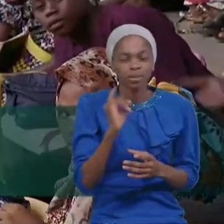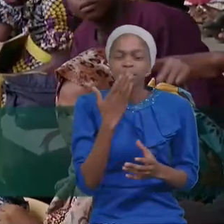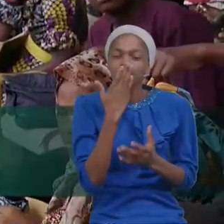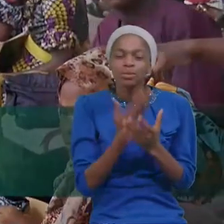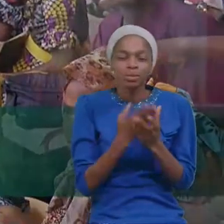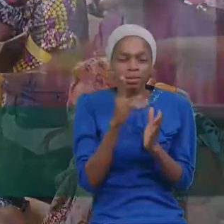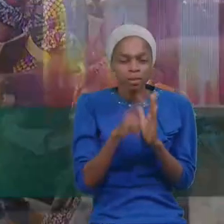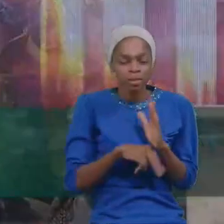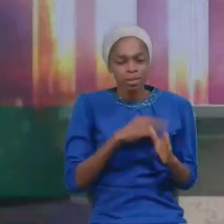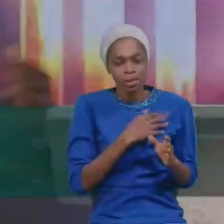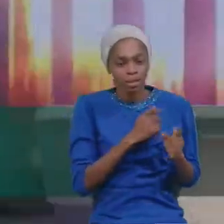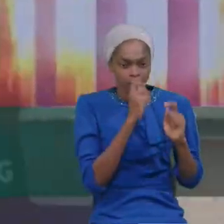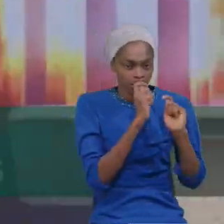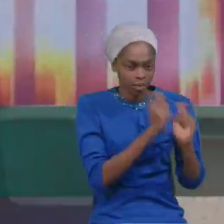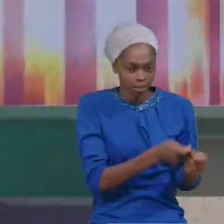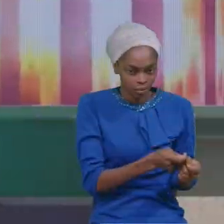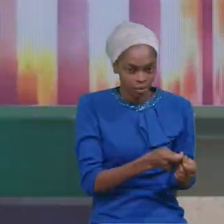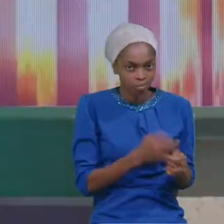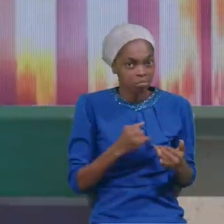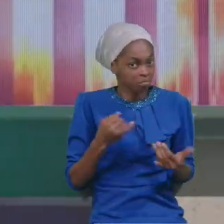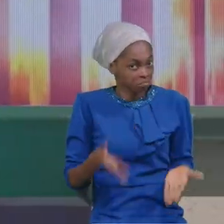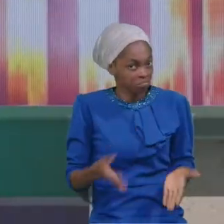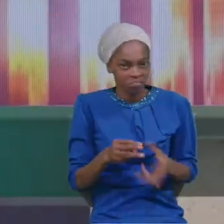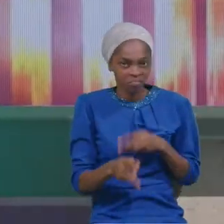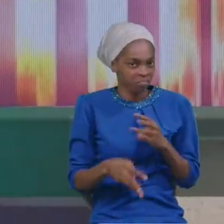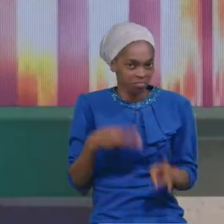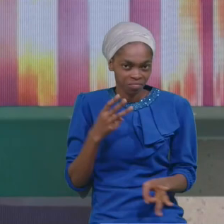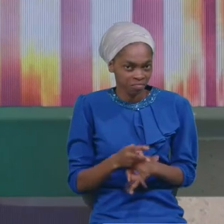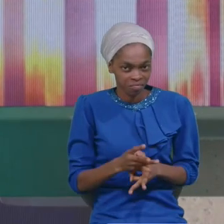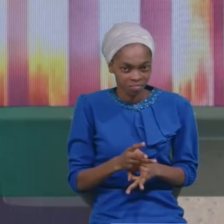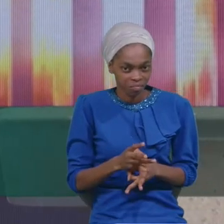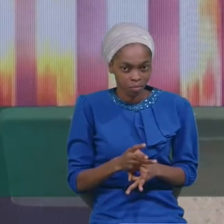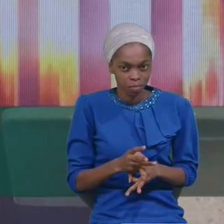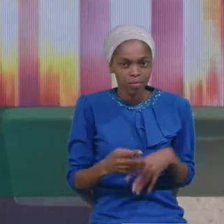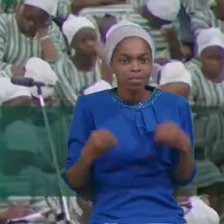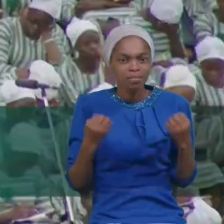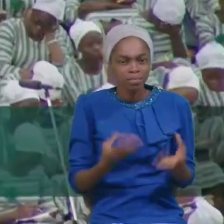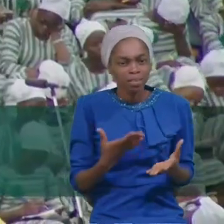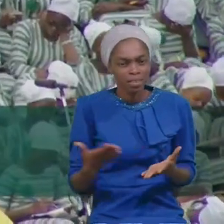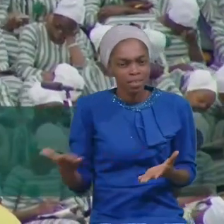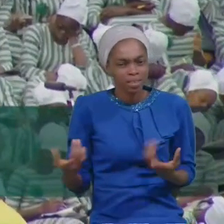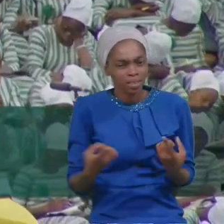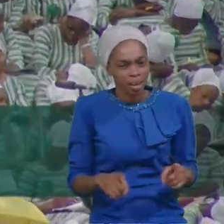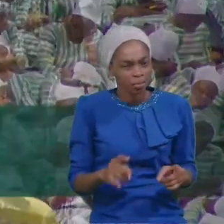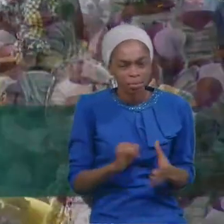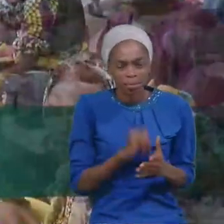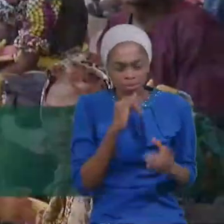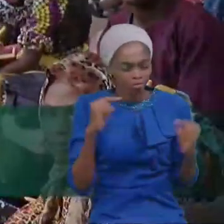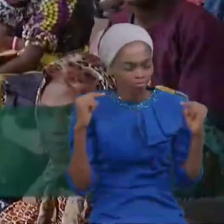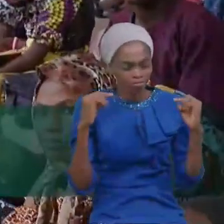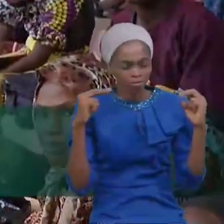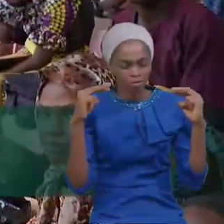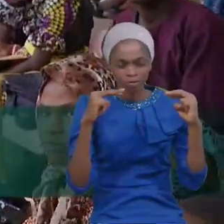things happen that are contrary and negative to goodness and to growth and to progress in our lives. It's